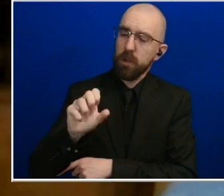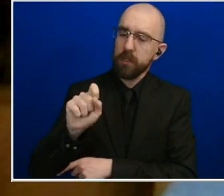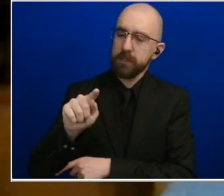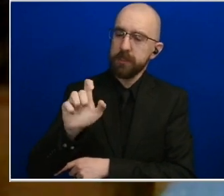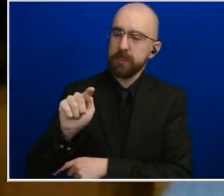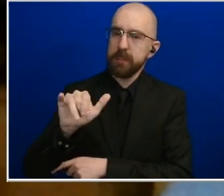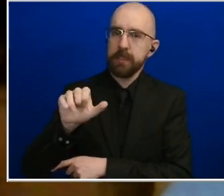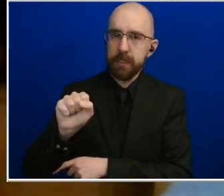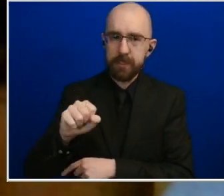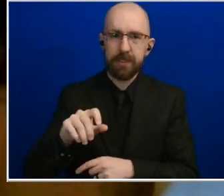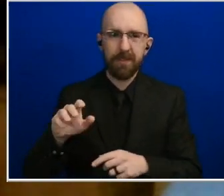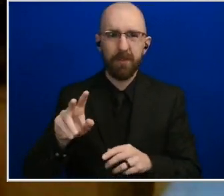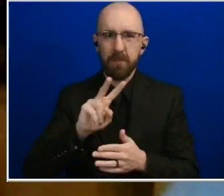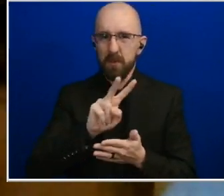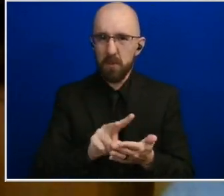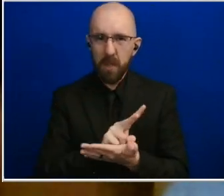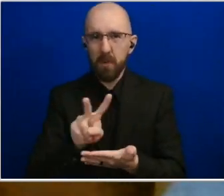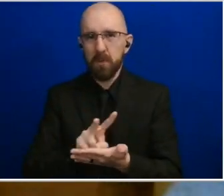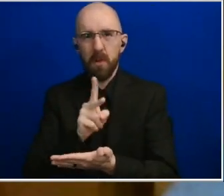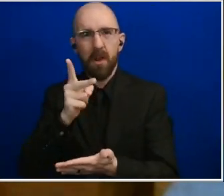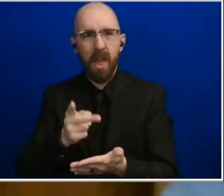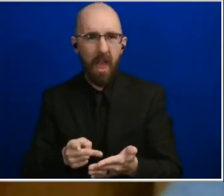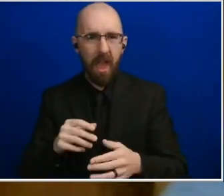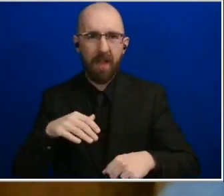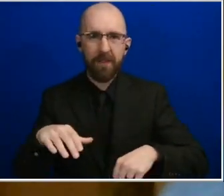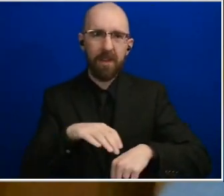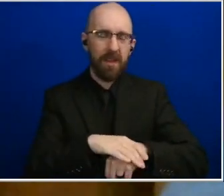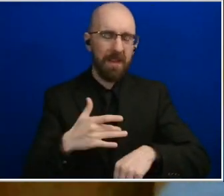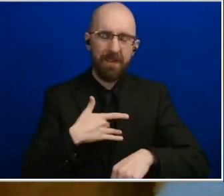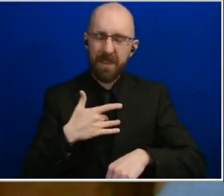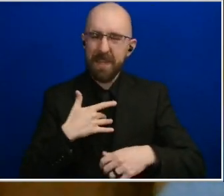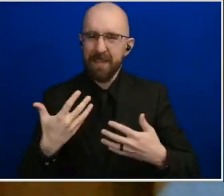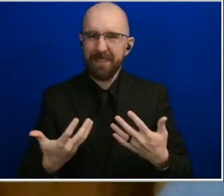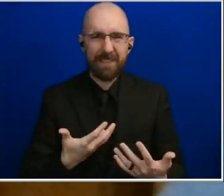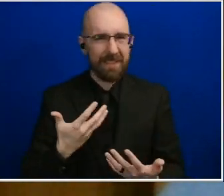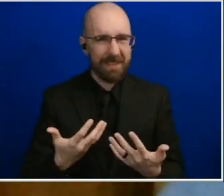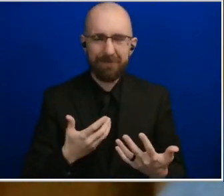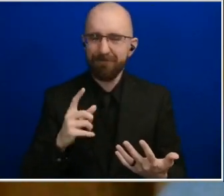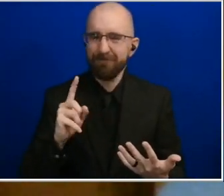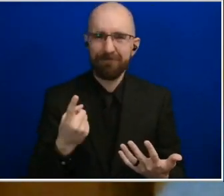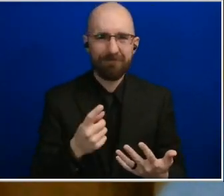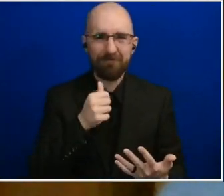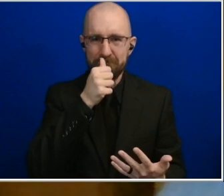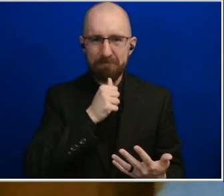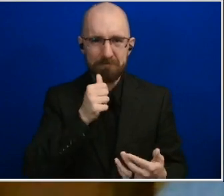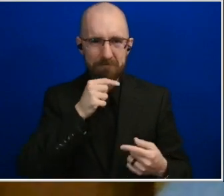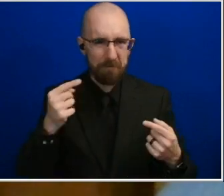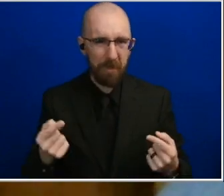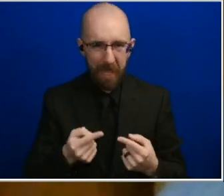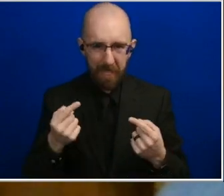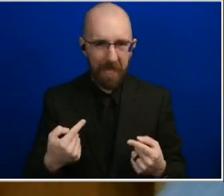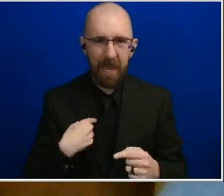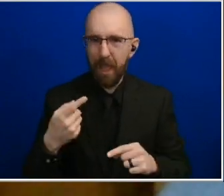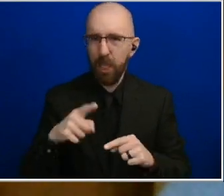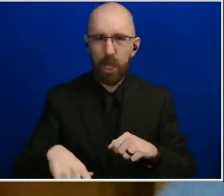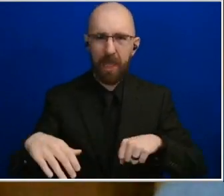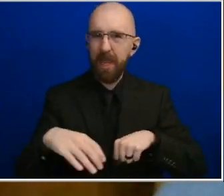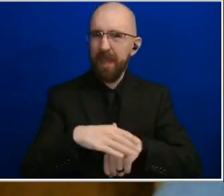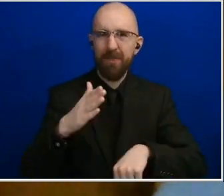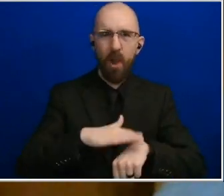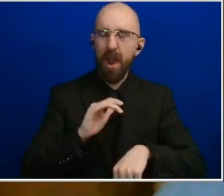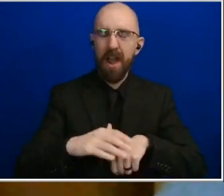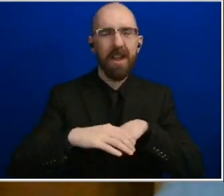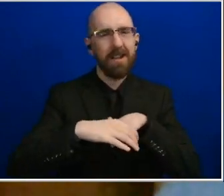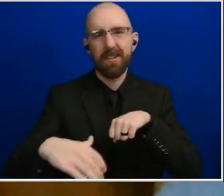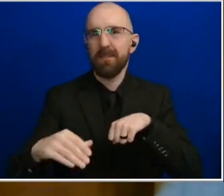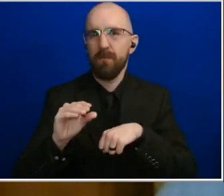half hours at a time with by just excruciating pain and couldn't have it on any longer. So I